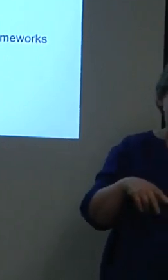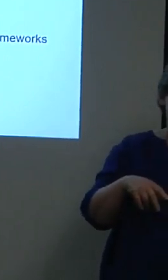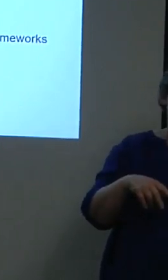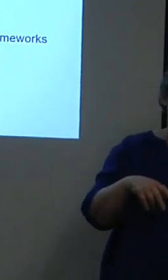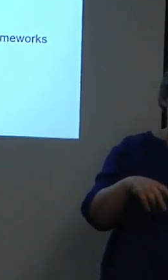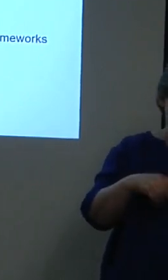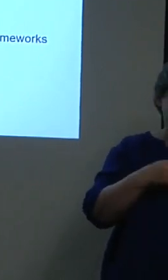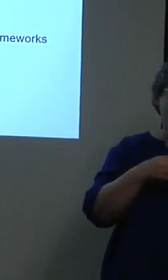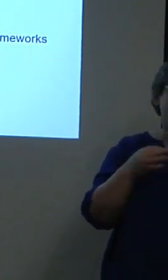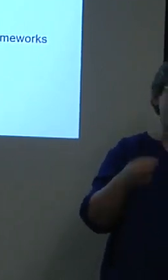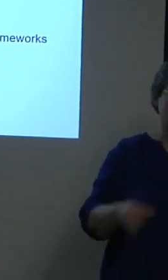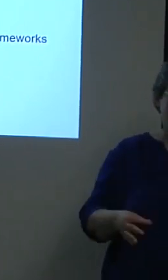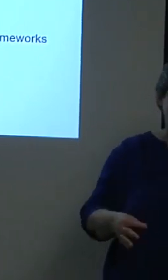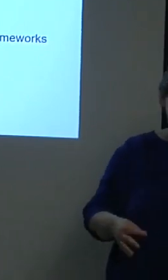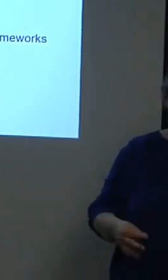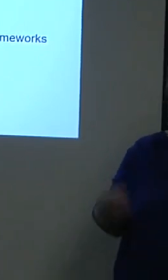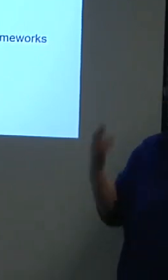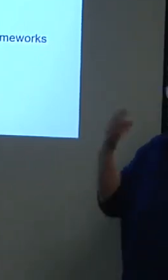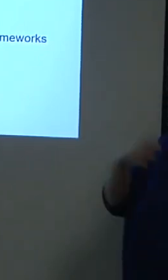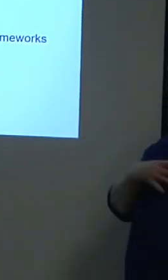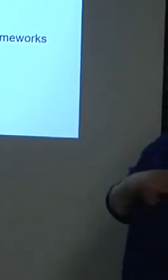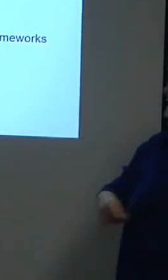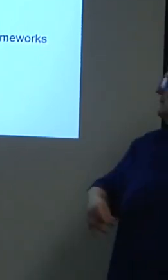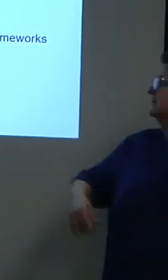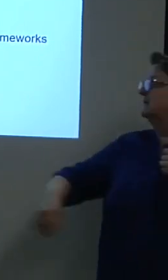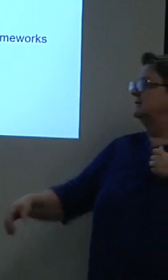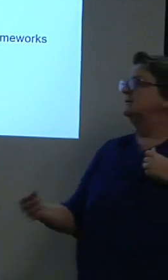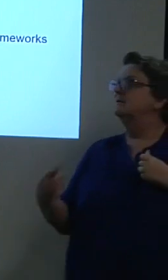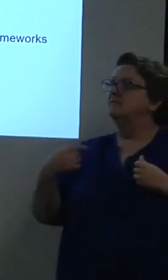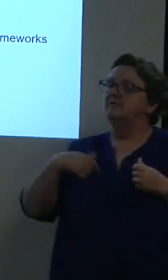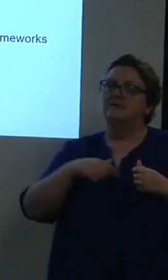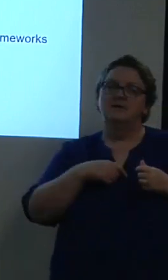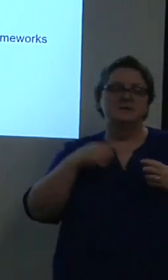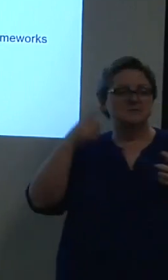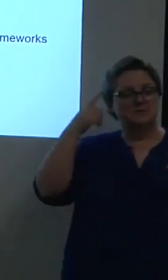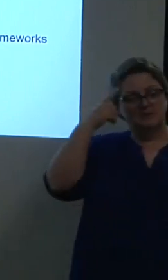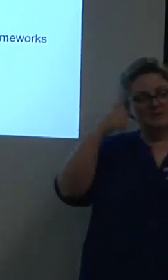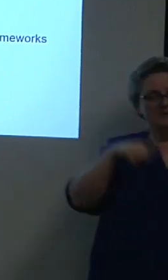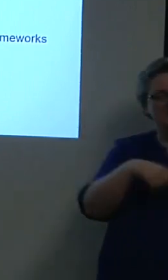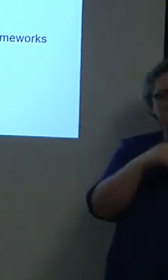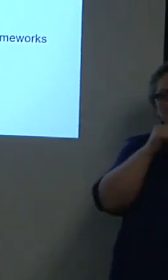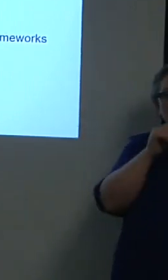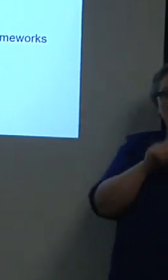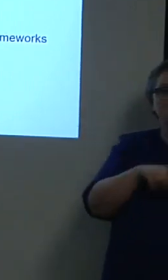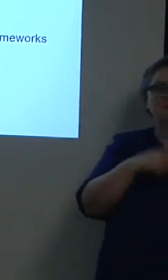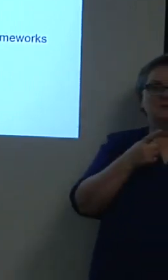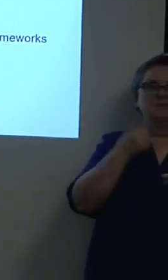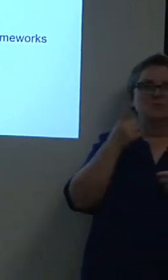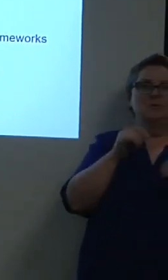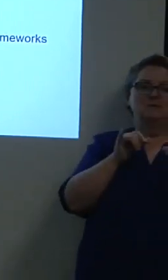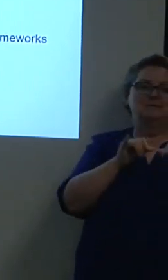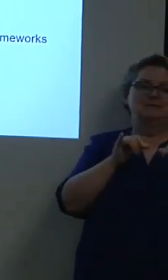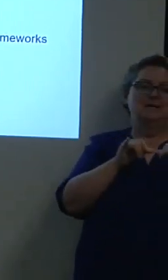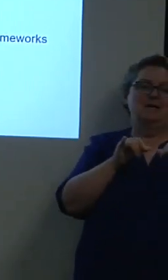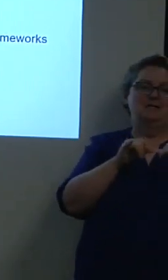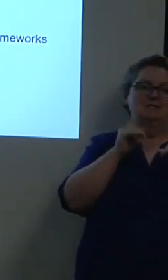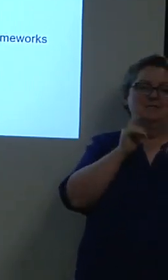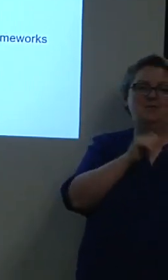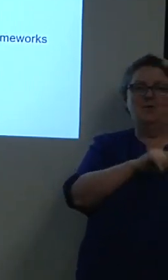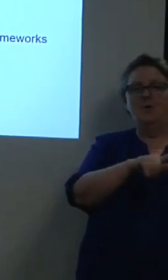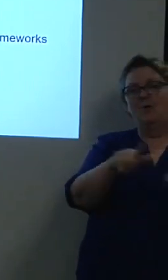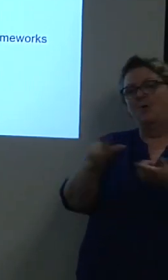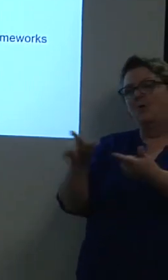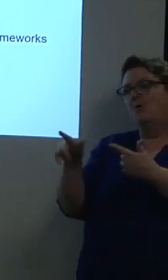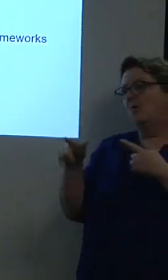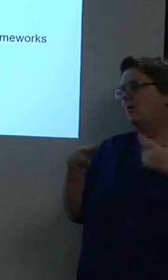as an instructor. So that's the reason I like this for us as faculty to think about, is it's not just one size fits all, but it also means there's a lot